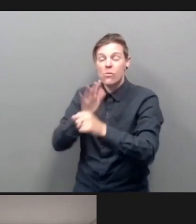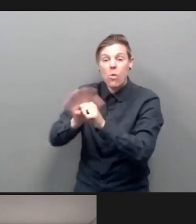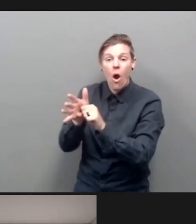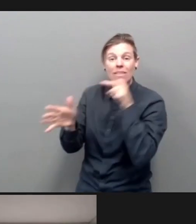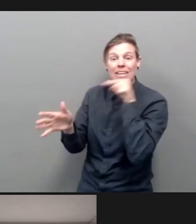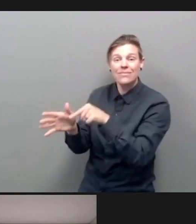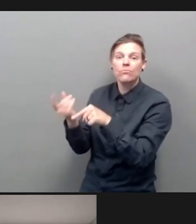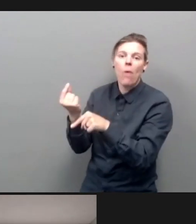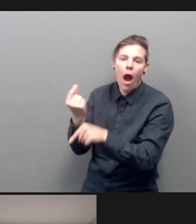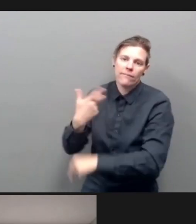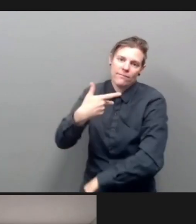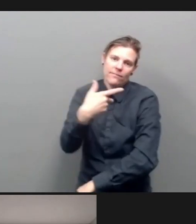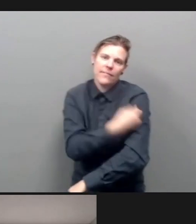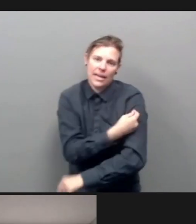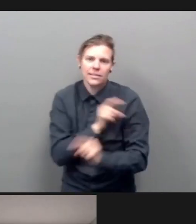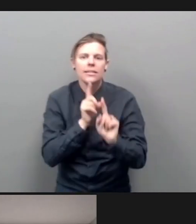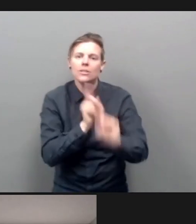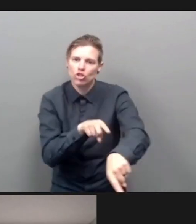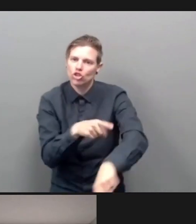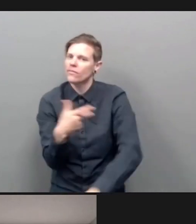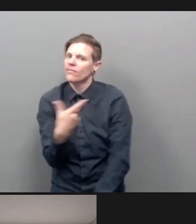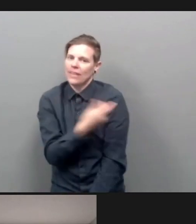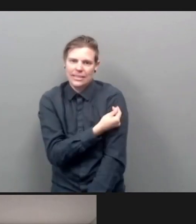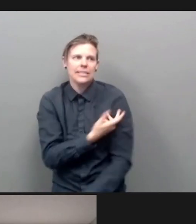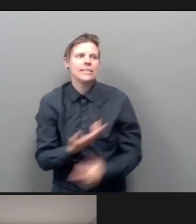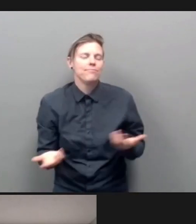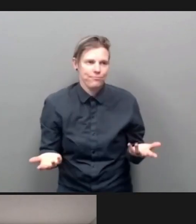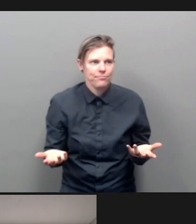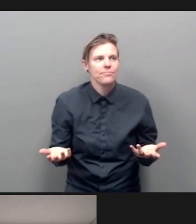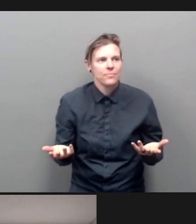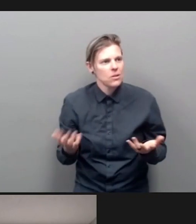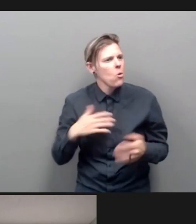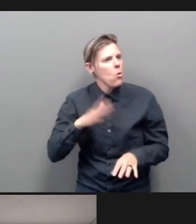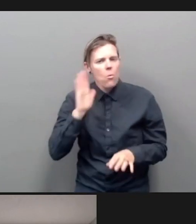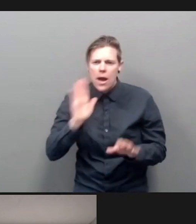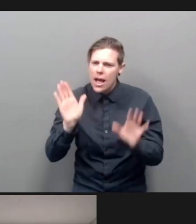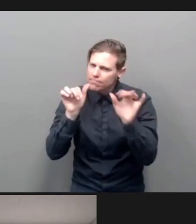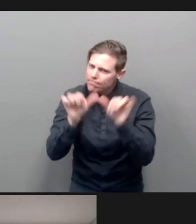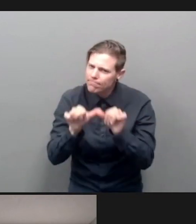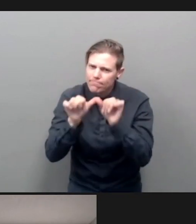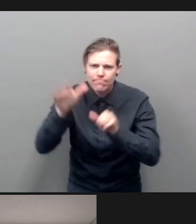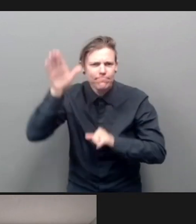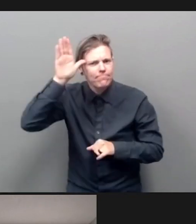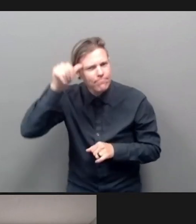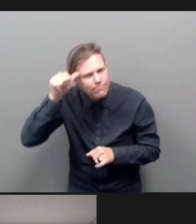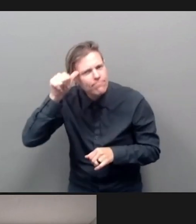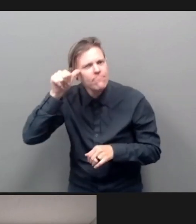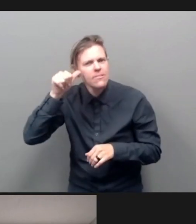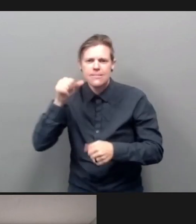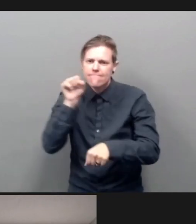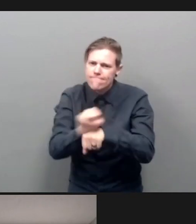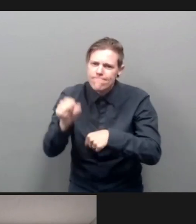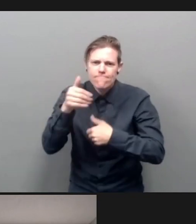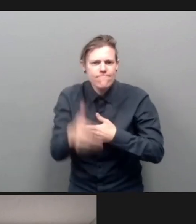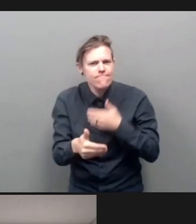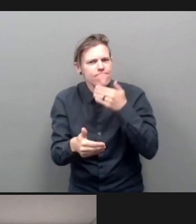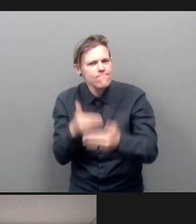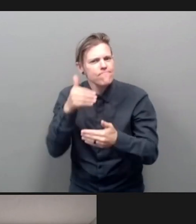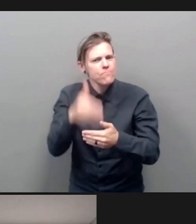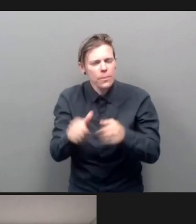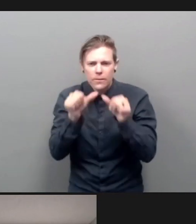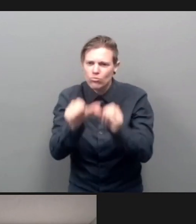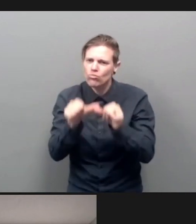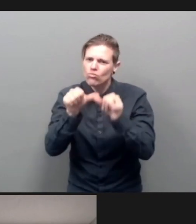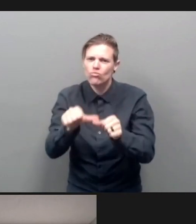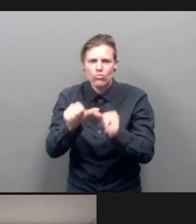that. And we're going to continue to work on getting those who are still yet unvaccinated to reconsider and to